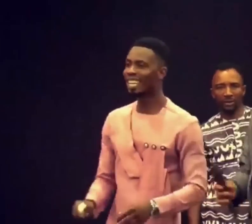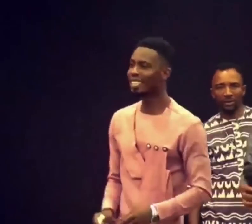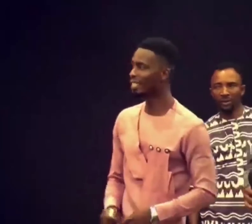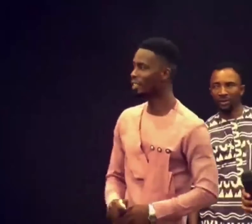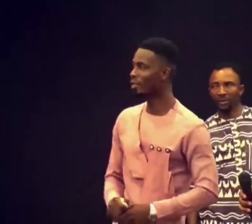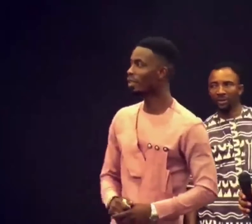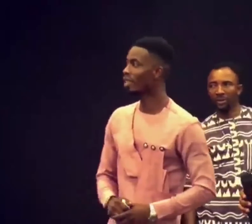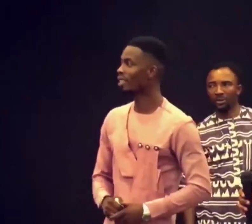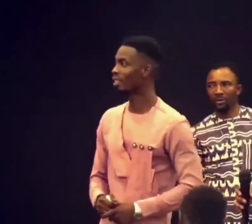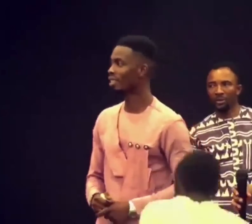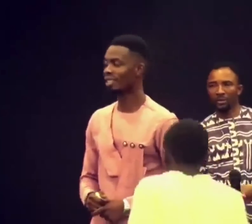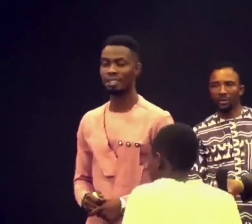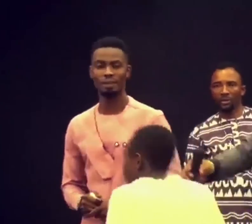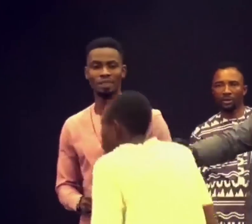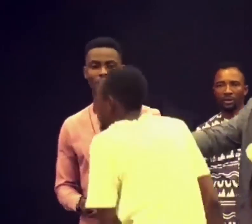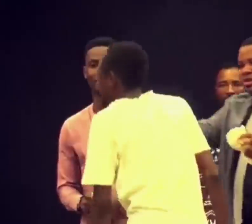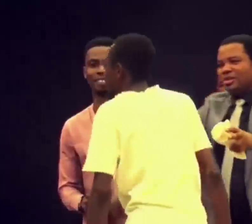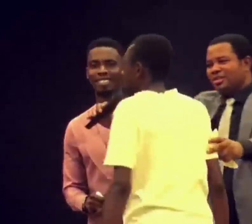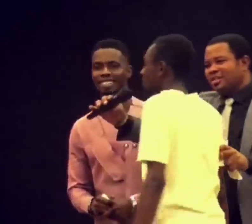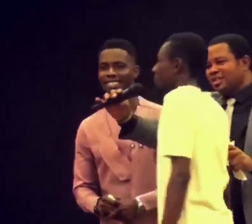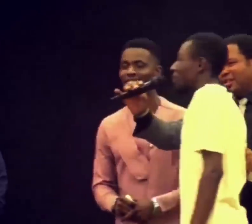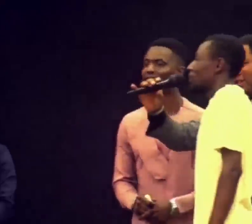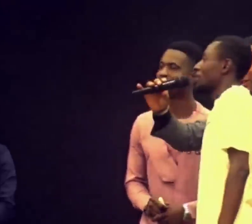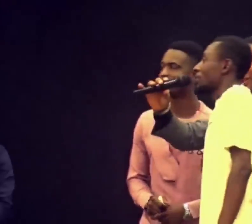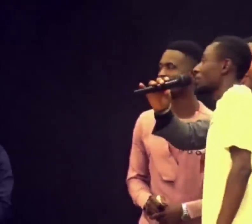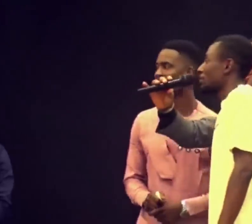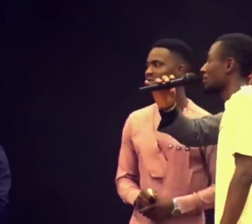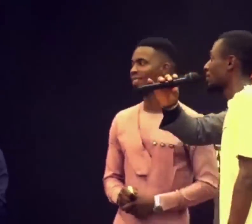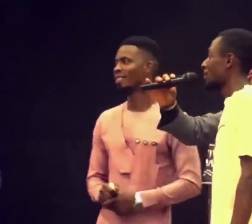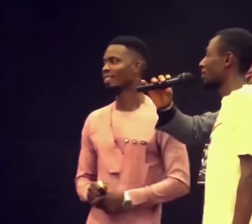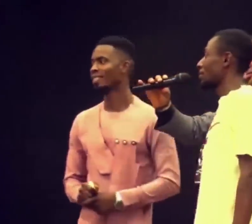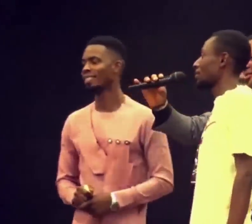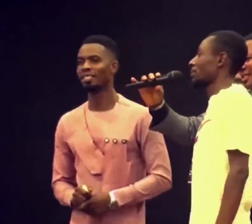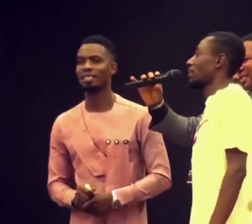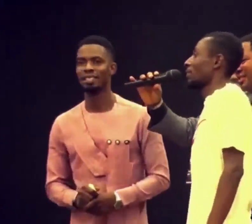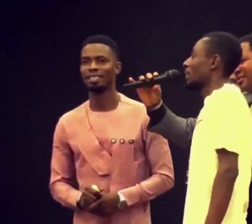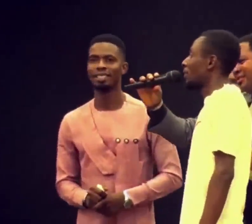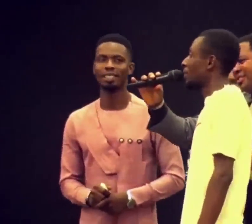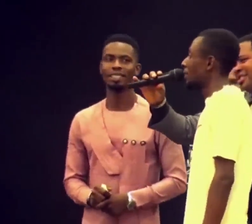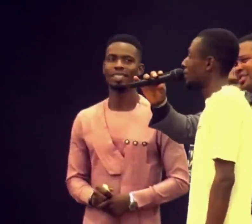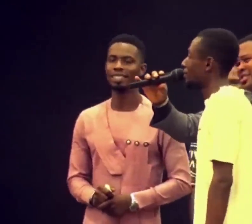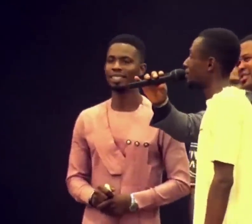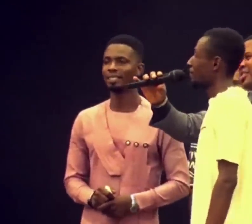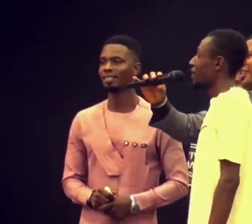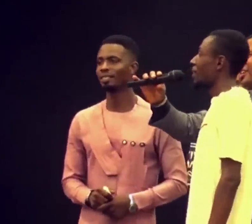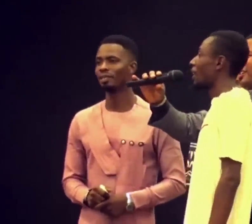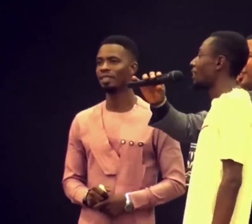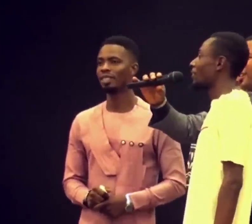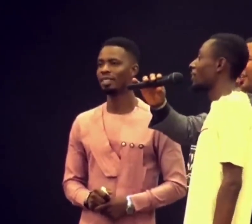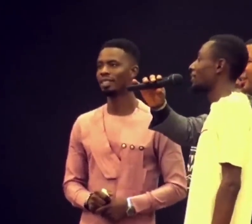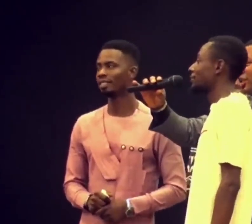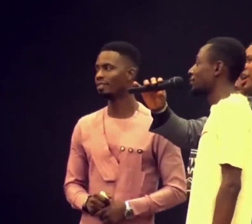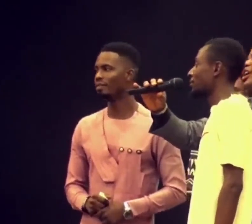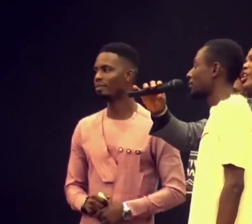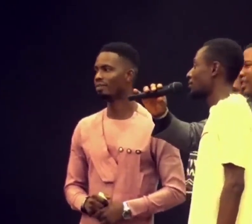na se nta so o to ni eh o to ni so o to ni ki loruko te olaleye kolade ore olaleye